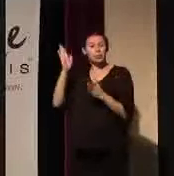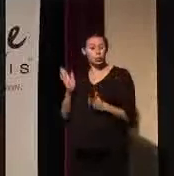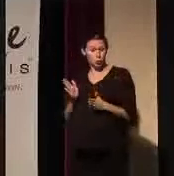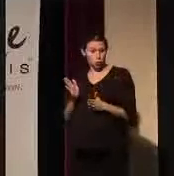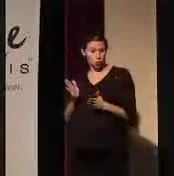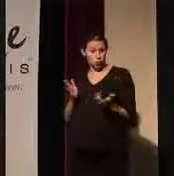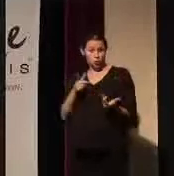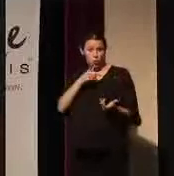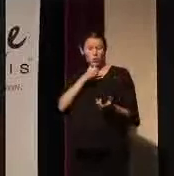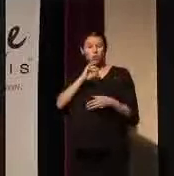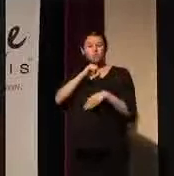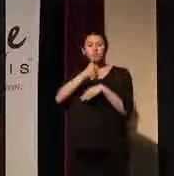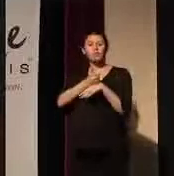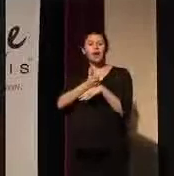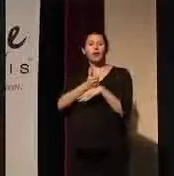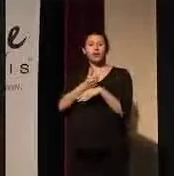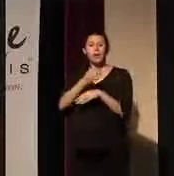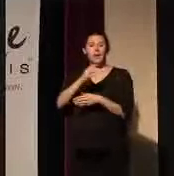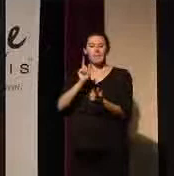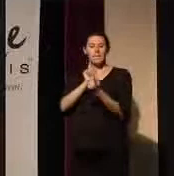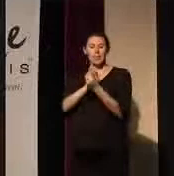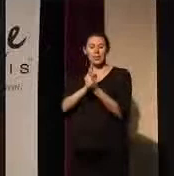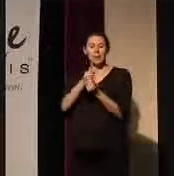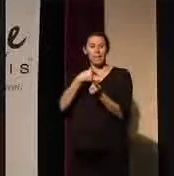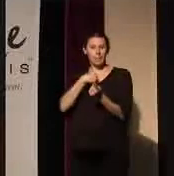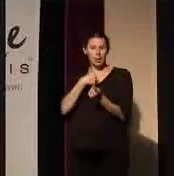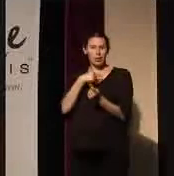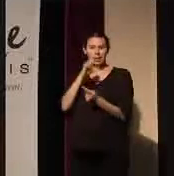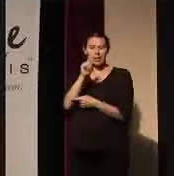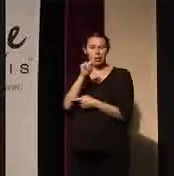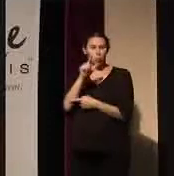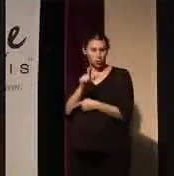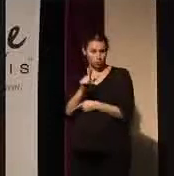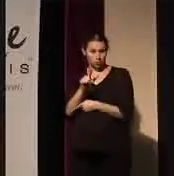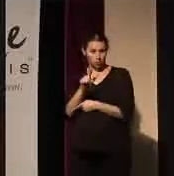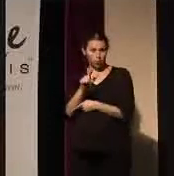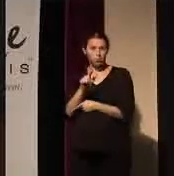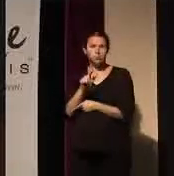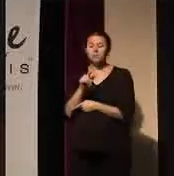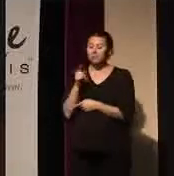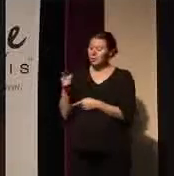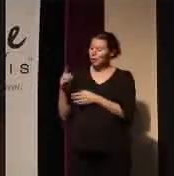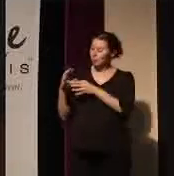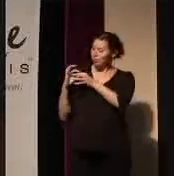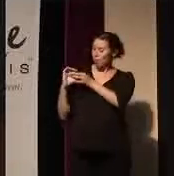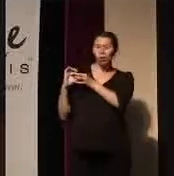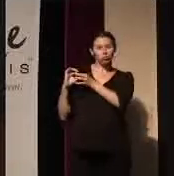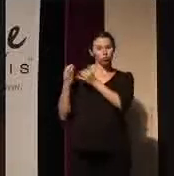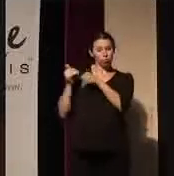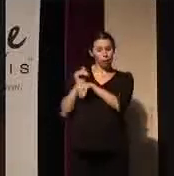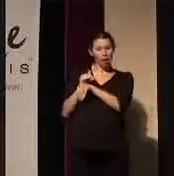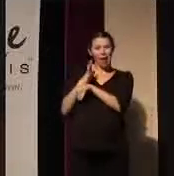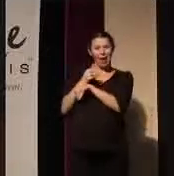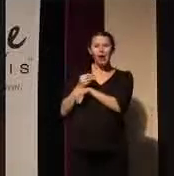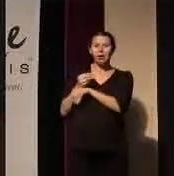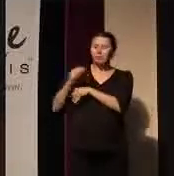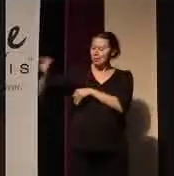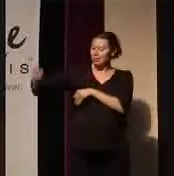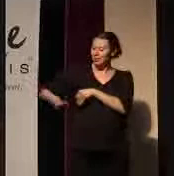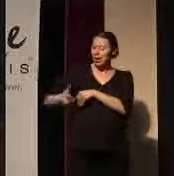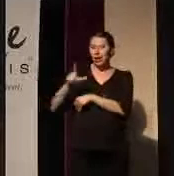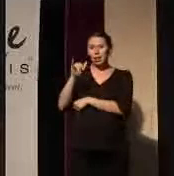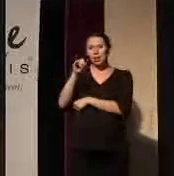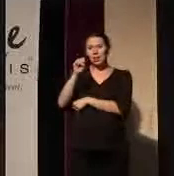founder of Meet Me St. Louis, who partnered and brought Lisa Bloom to us this evening.